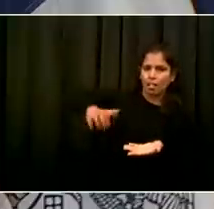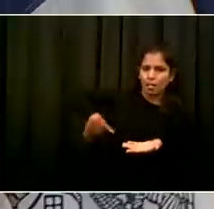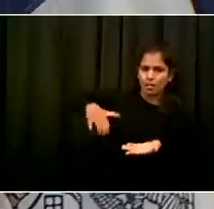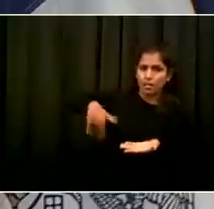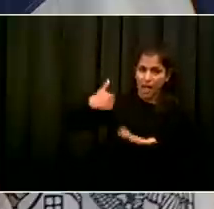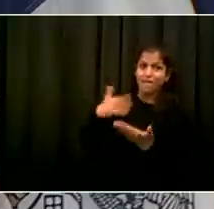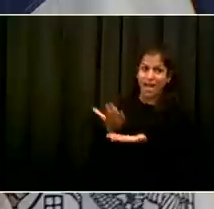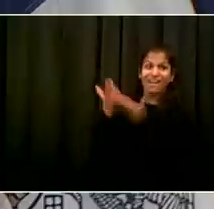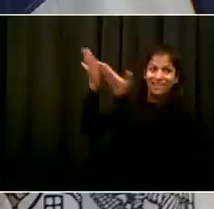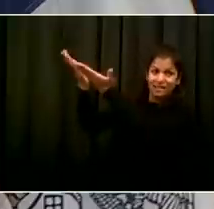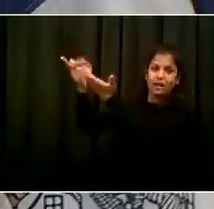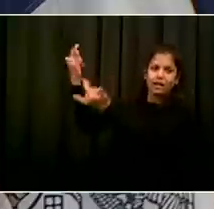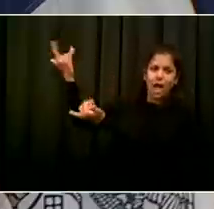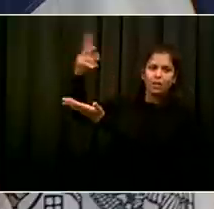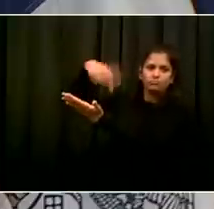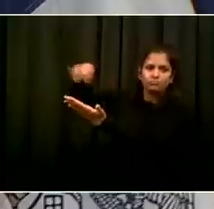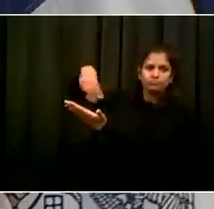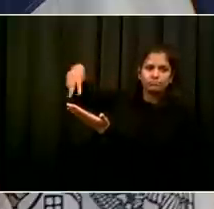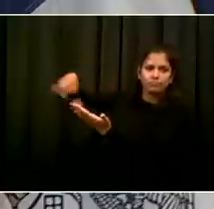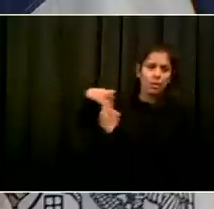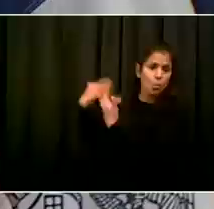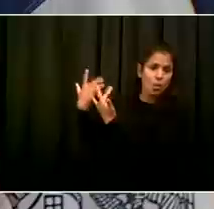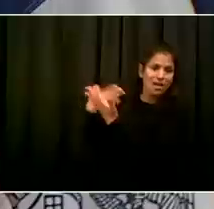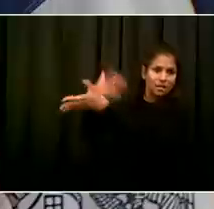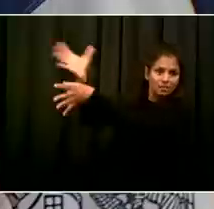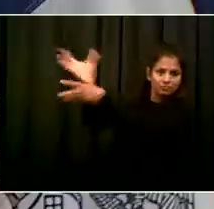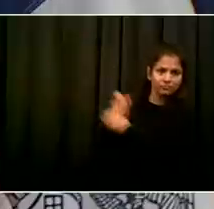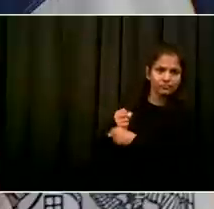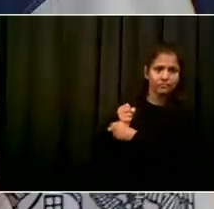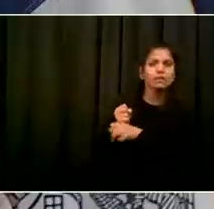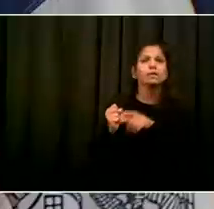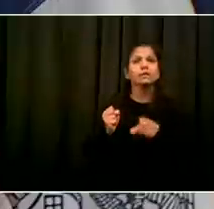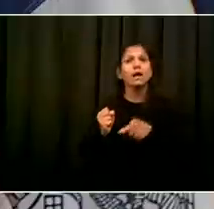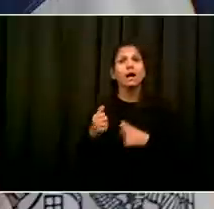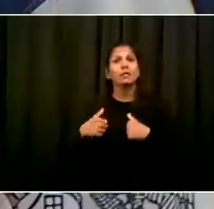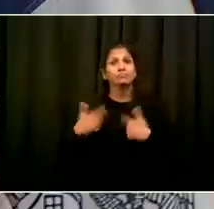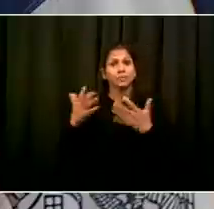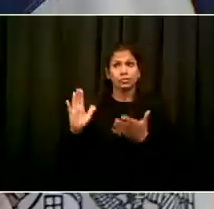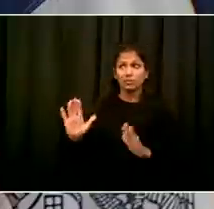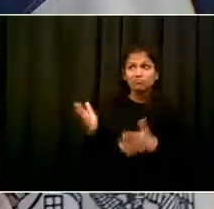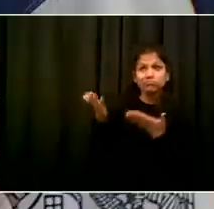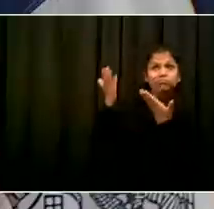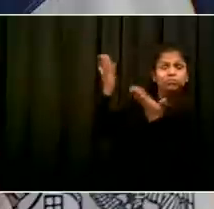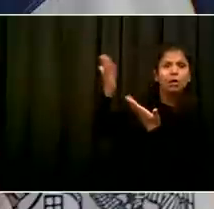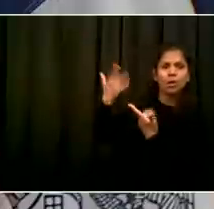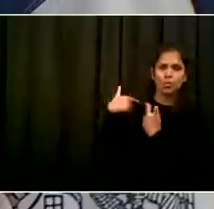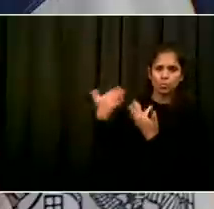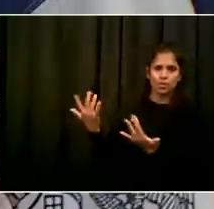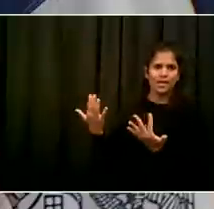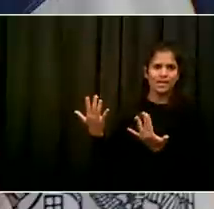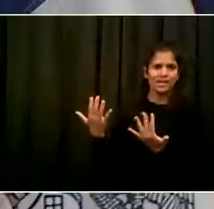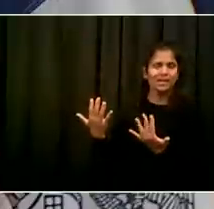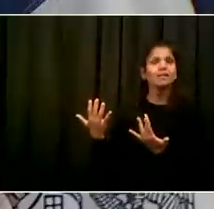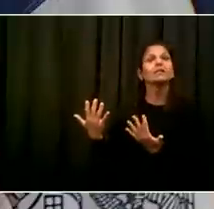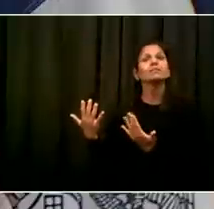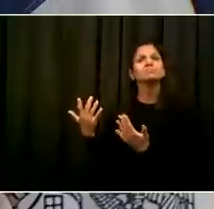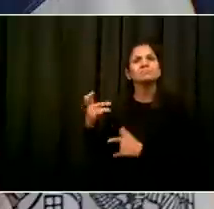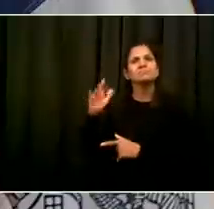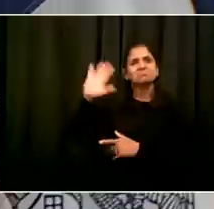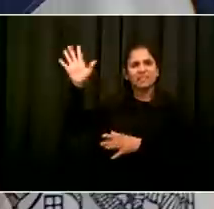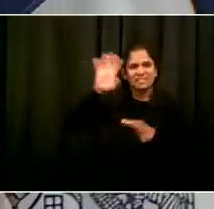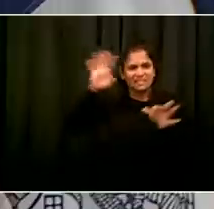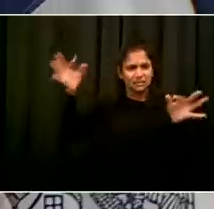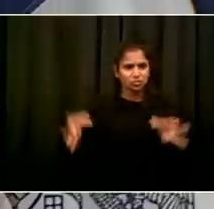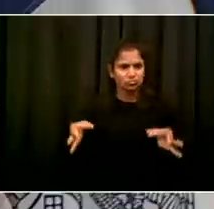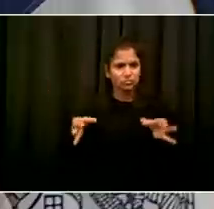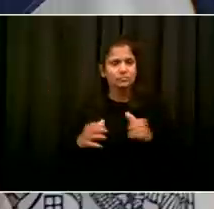all understand what the zip code is. This would work. Let's go. We have to act decisively. If they have a different model, it's